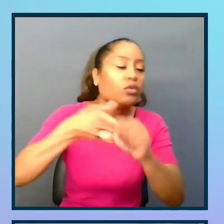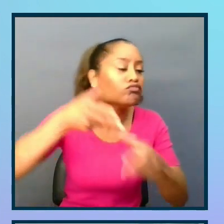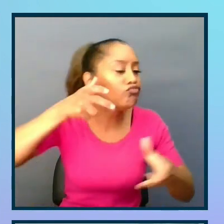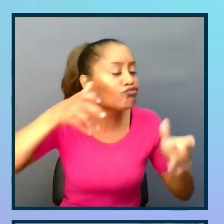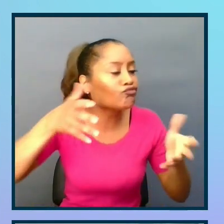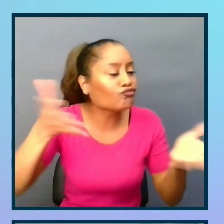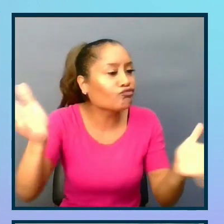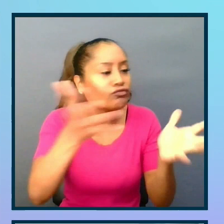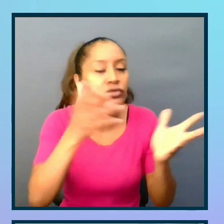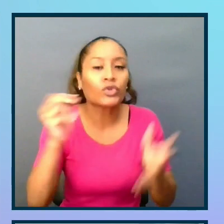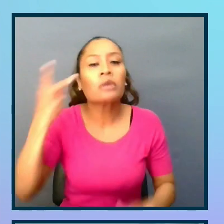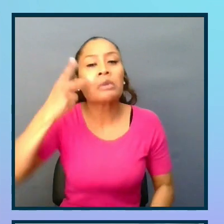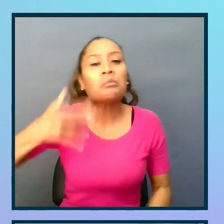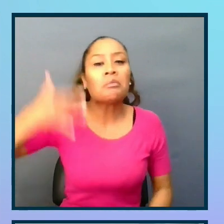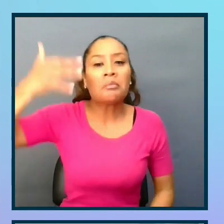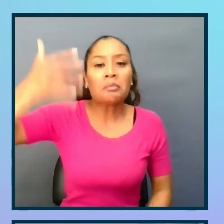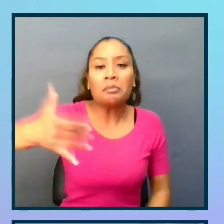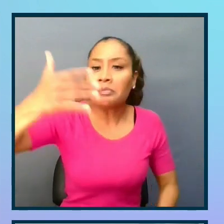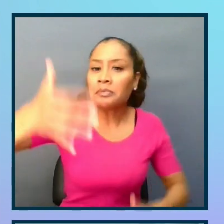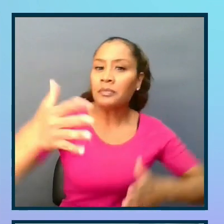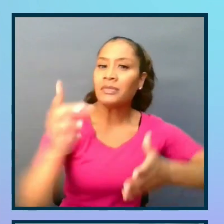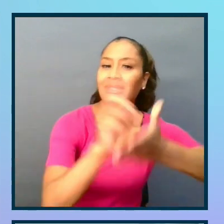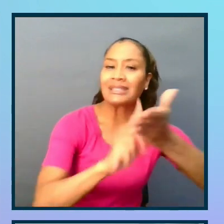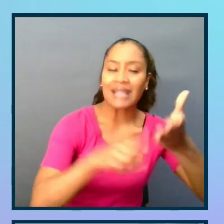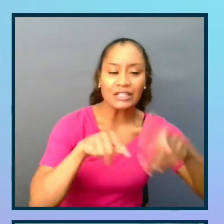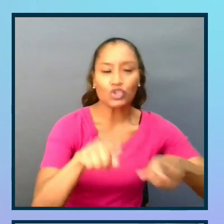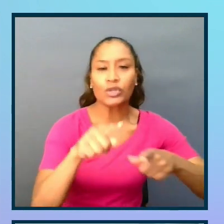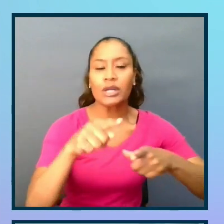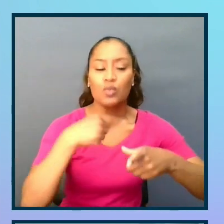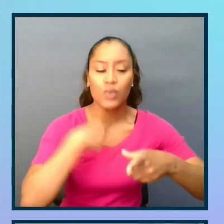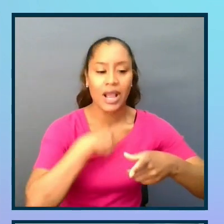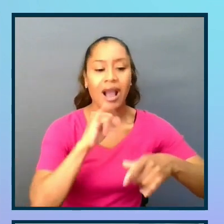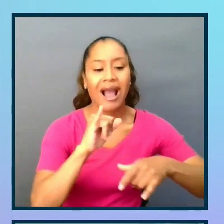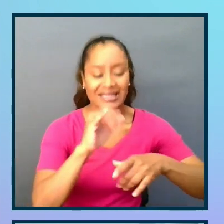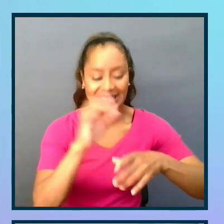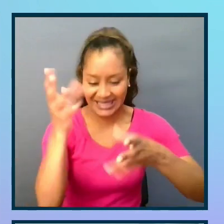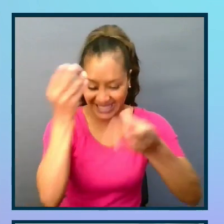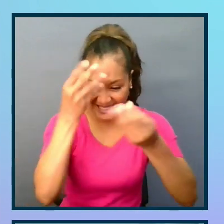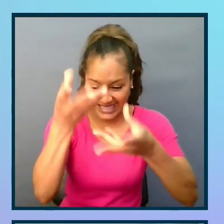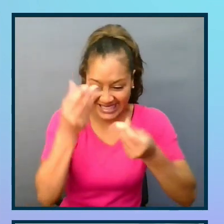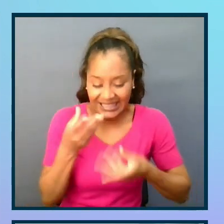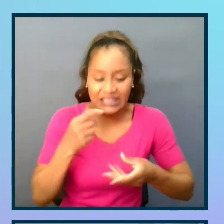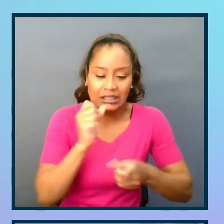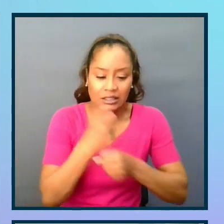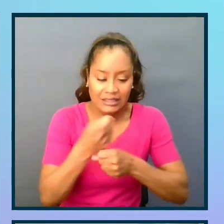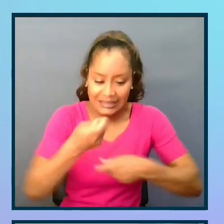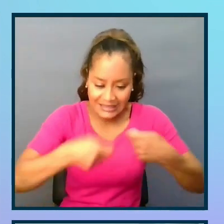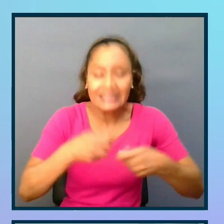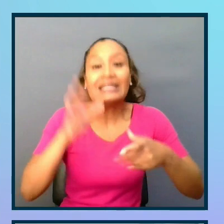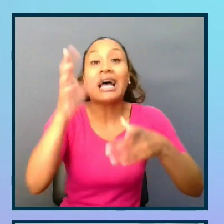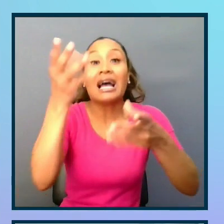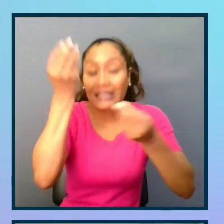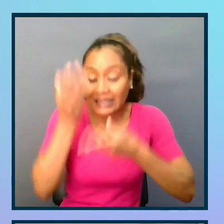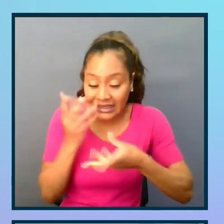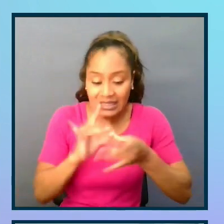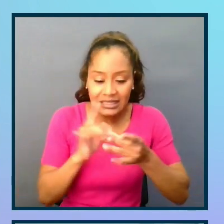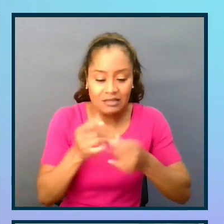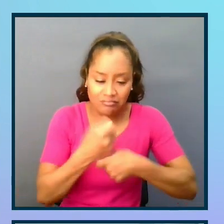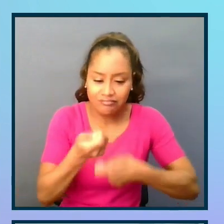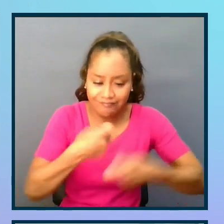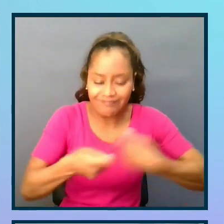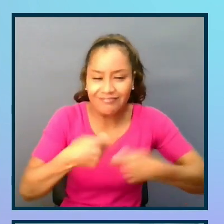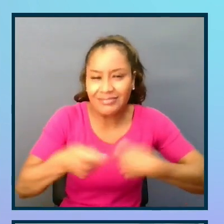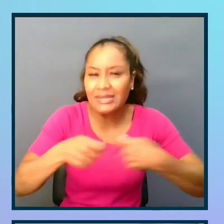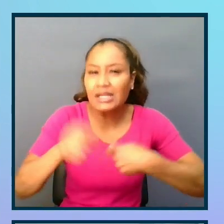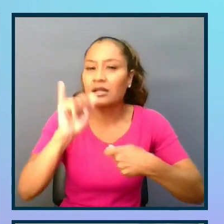designs periodically throughout the iteration process. So this isn't the first time that development has seen